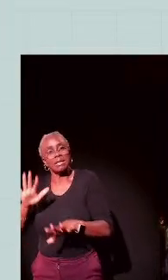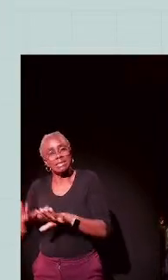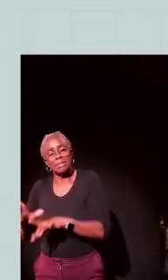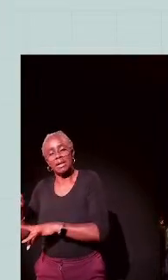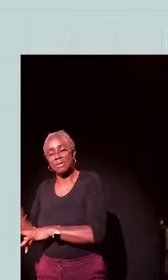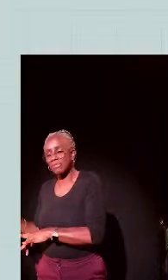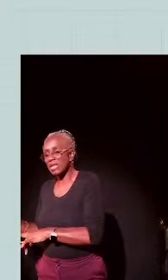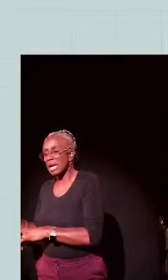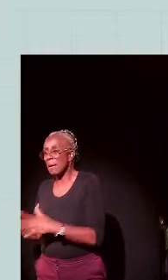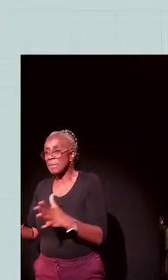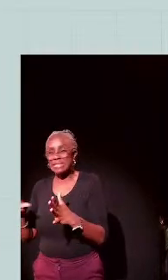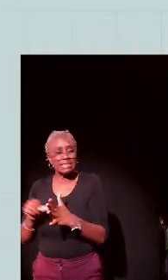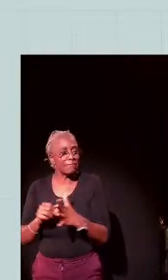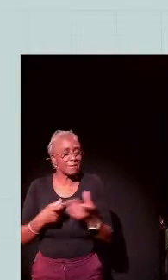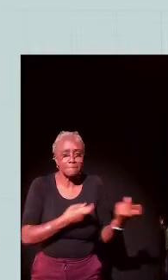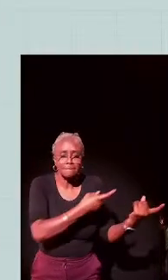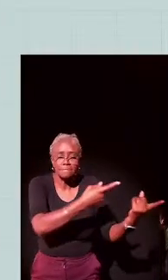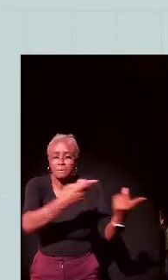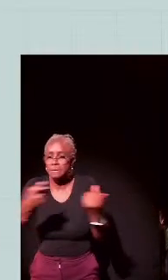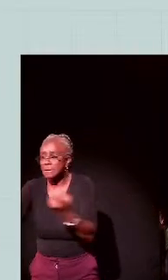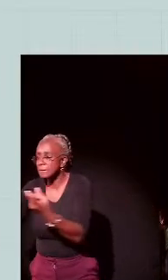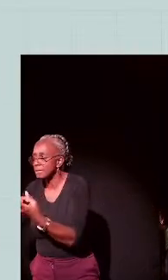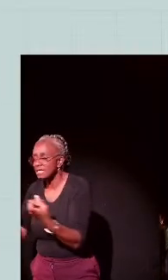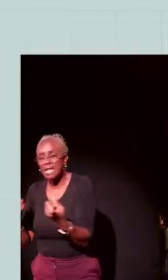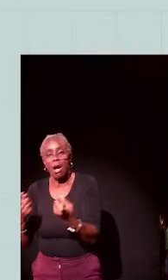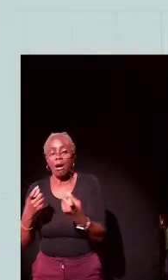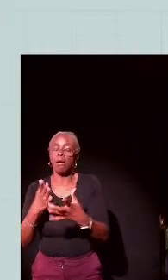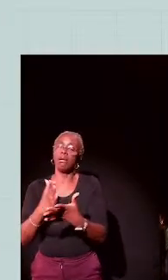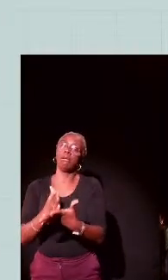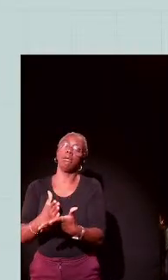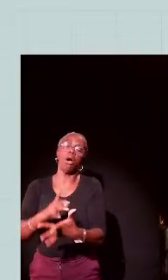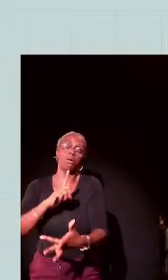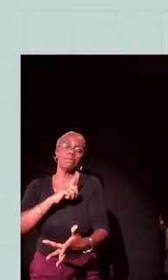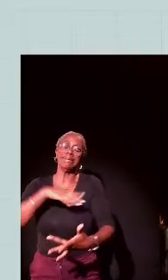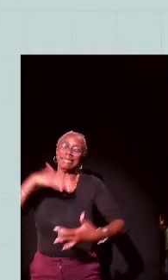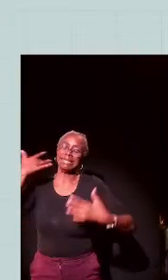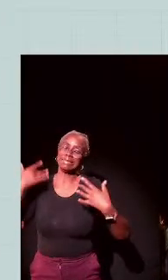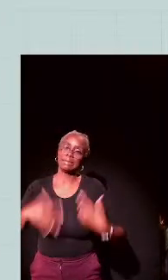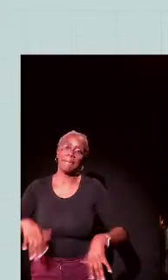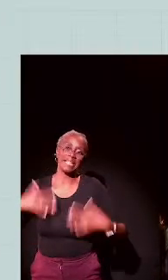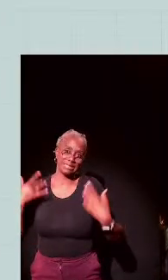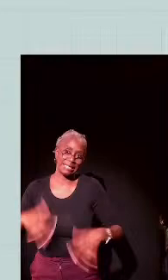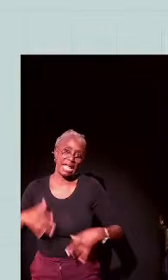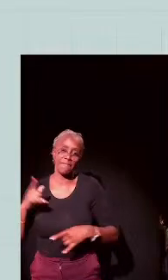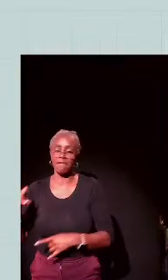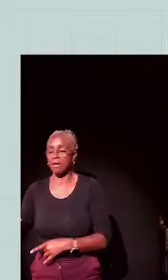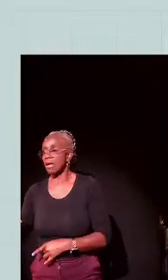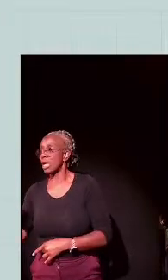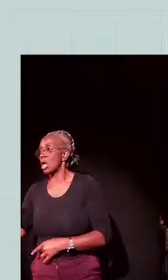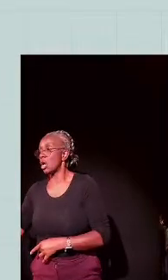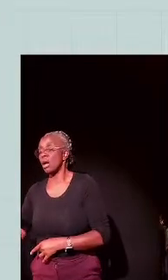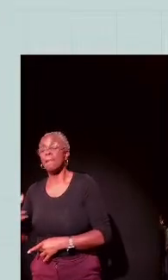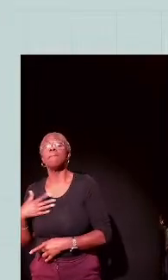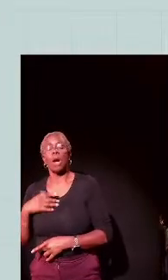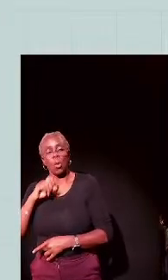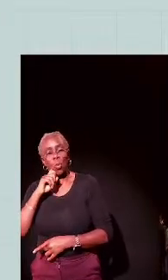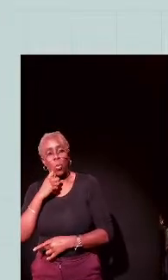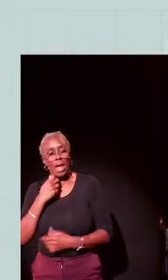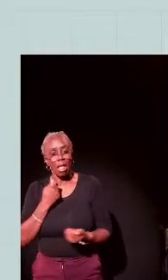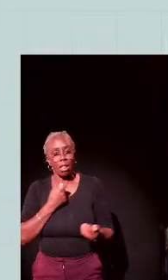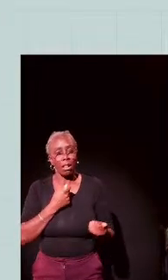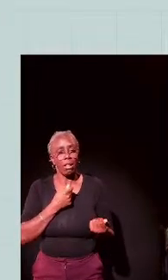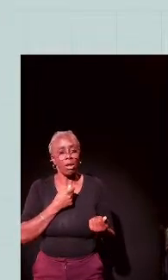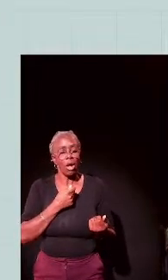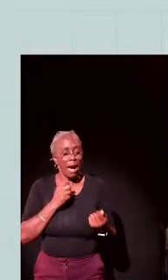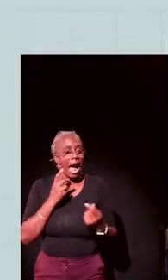it quite difficult to source this fabric. It turns out it's quite expensive as well. So I'm going to start looking into flex